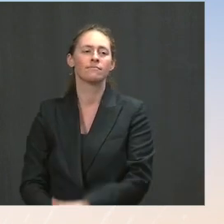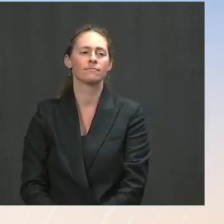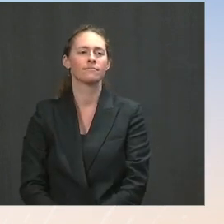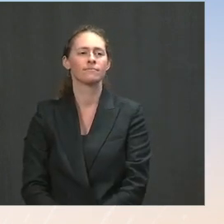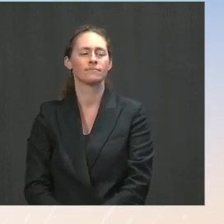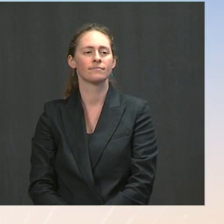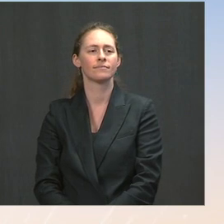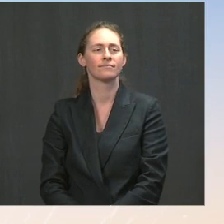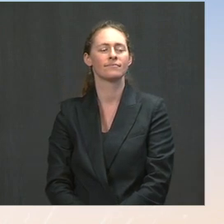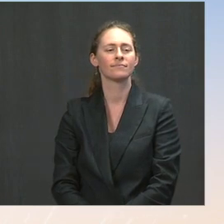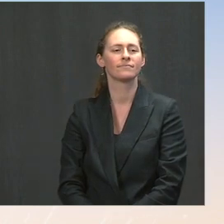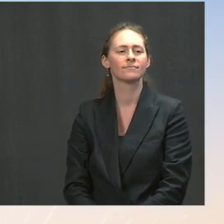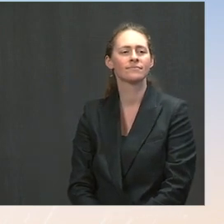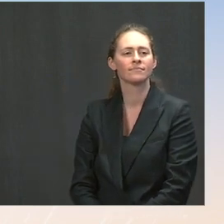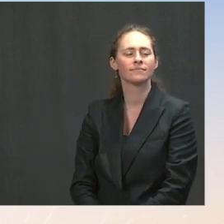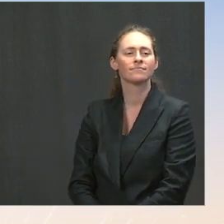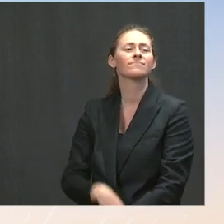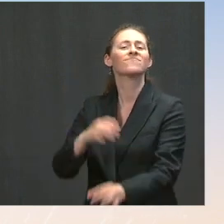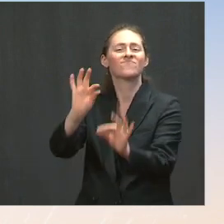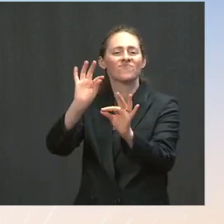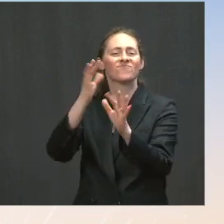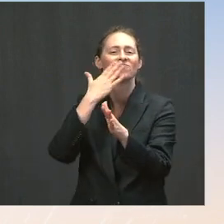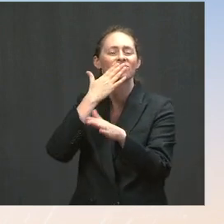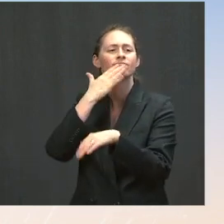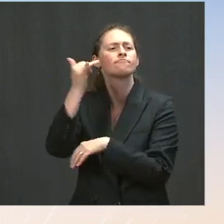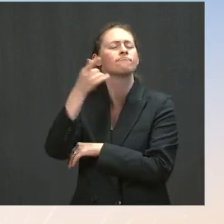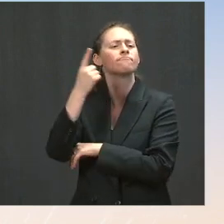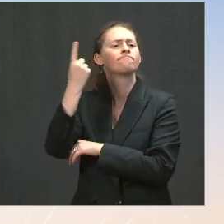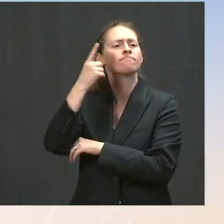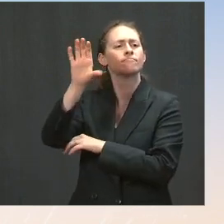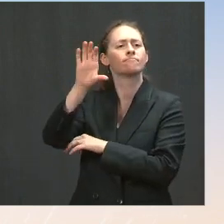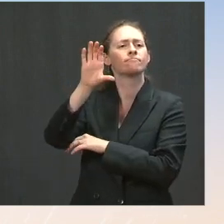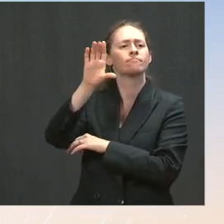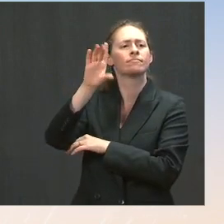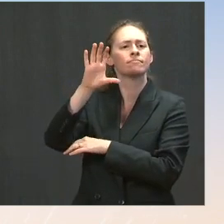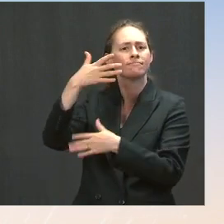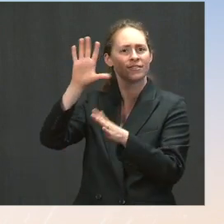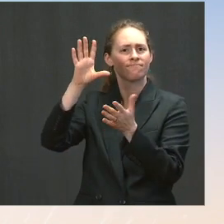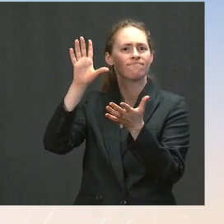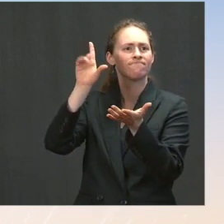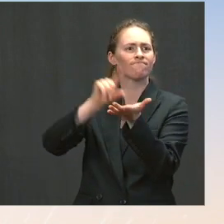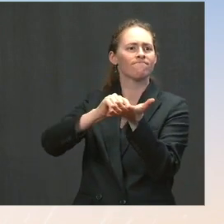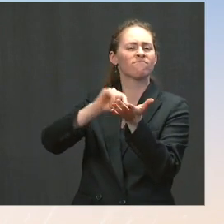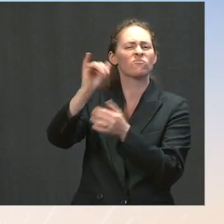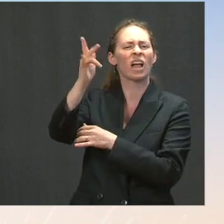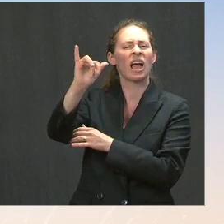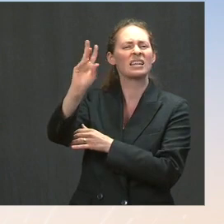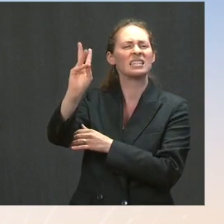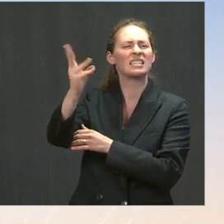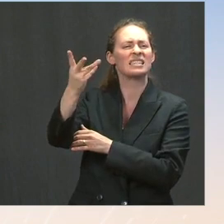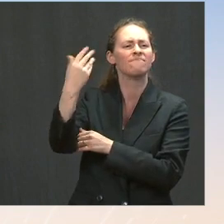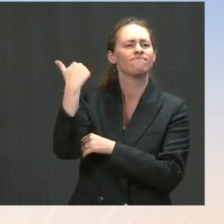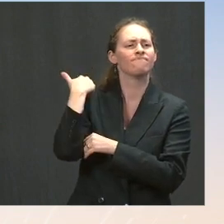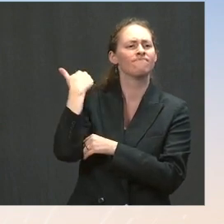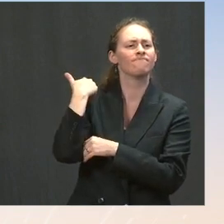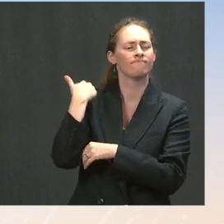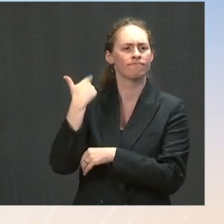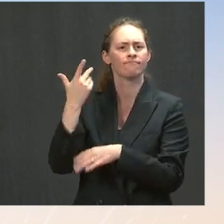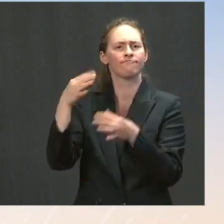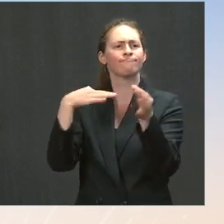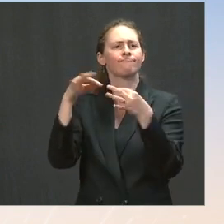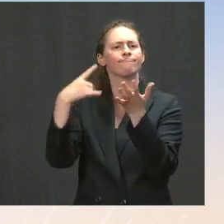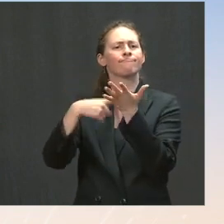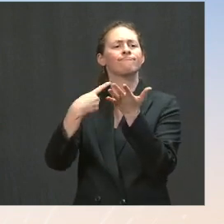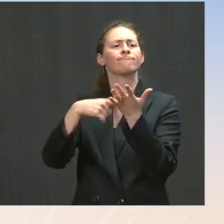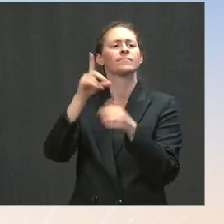that the Delta variant was the prominent strain, 51.7% of cases. So what took so long between then